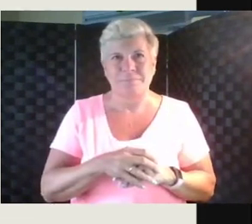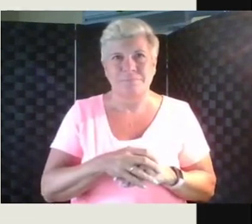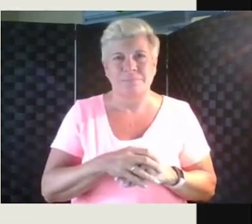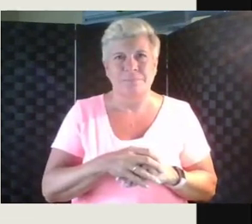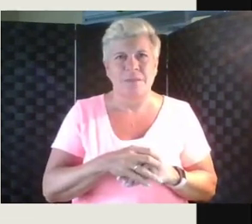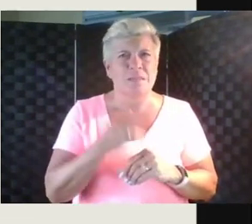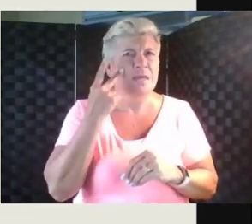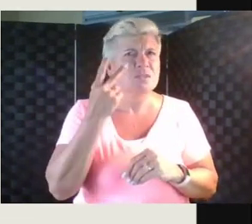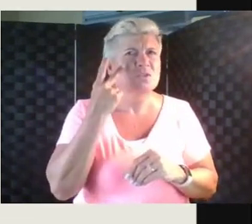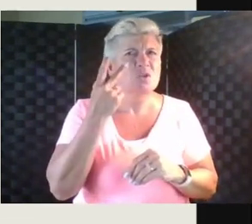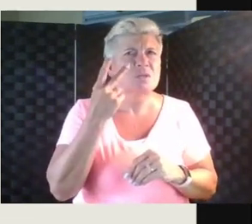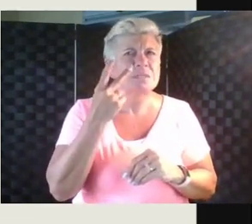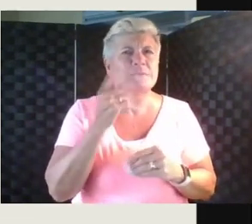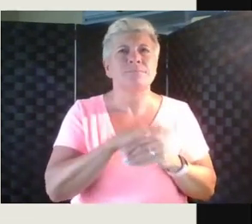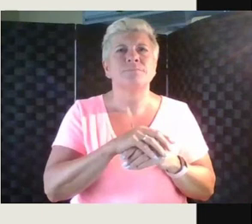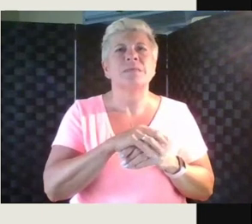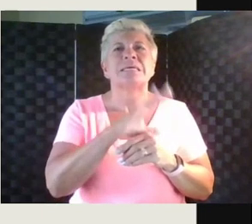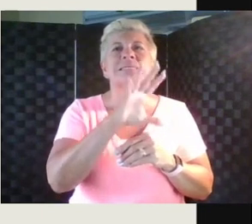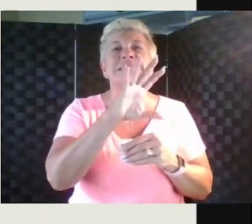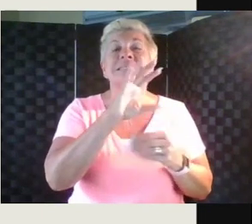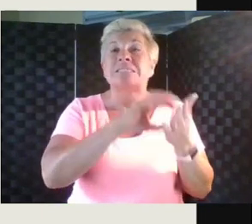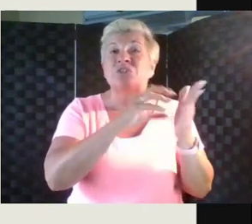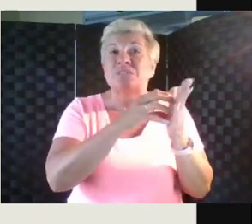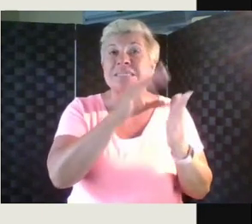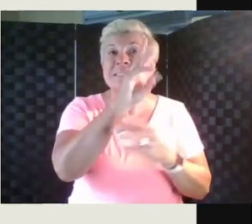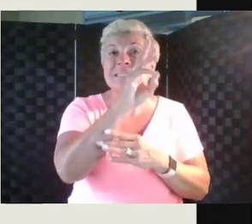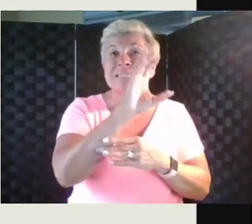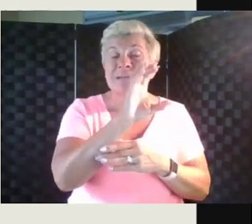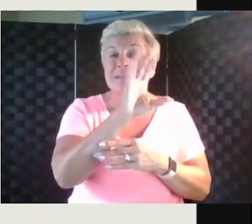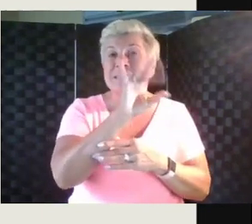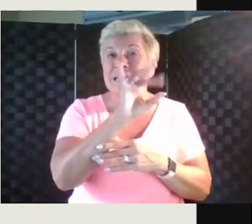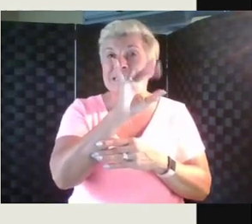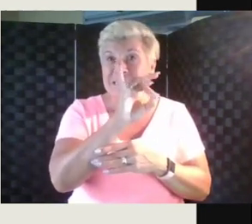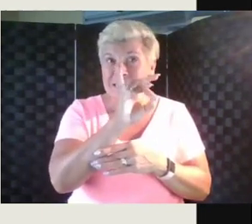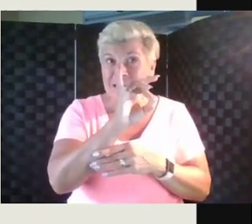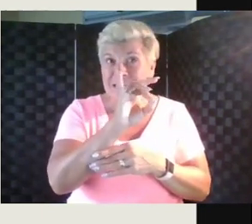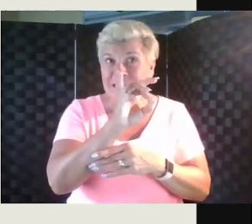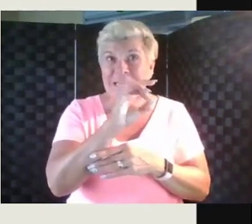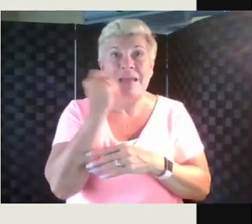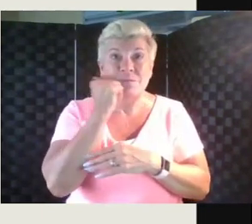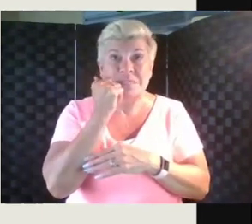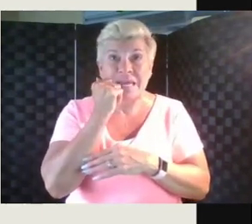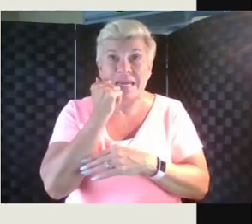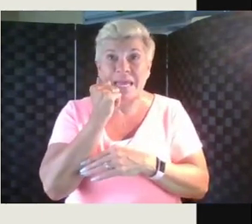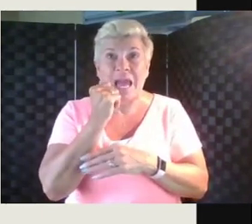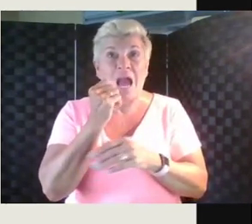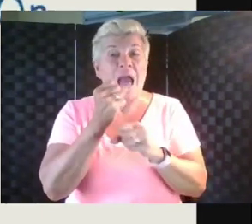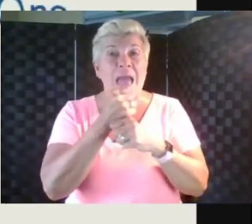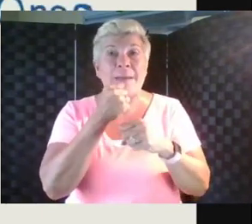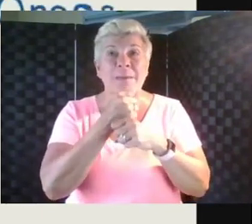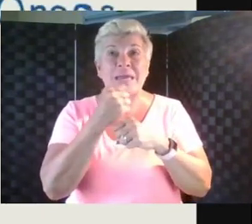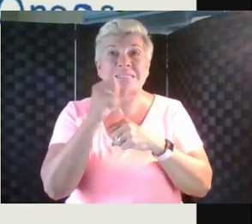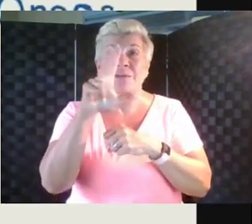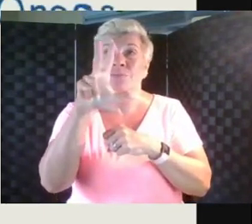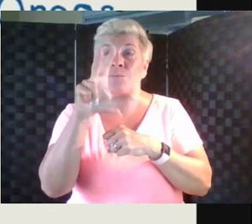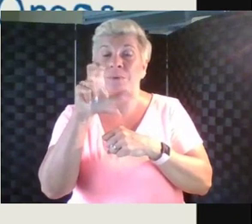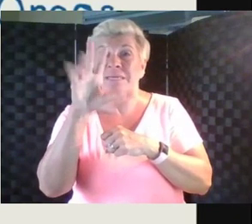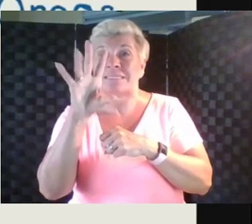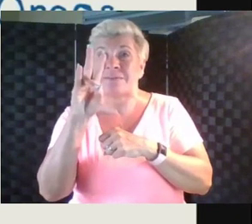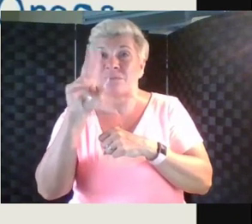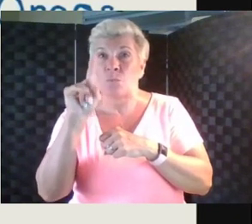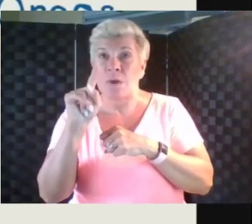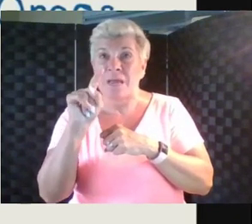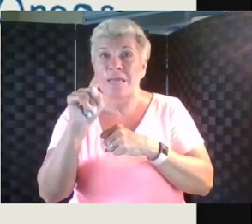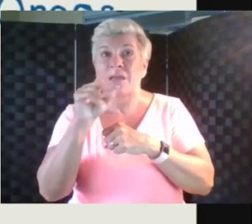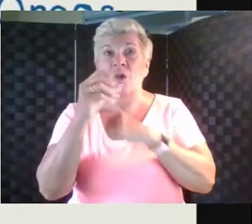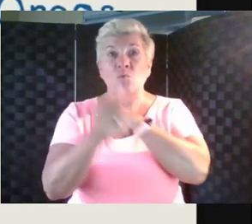Let's go back to our original question. Nabisco produces 688 tons of Oreos every day. It also